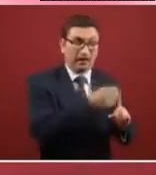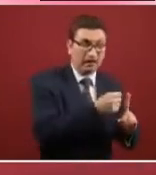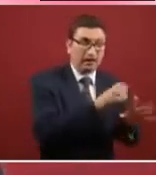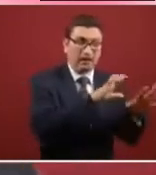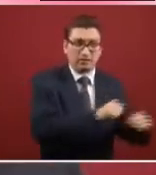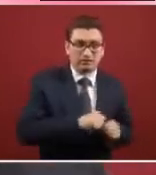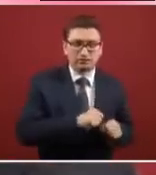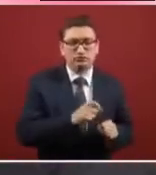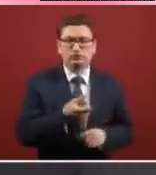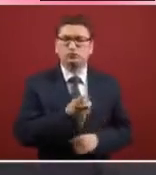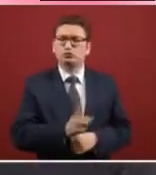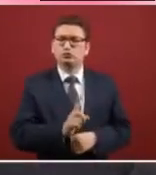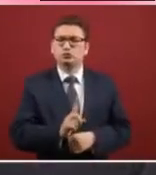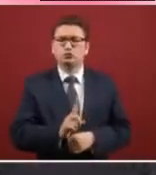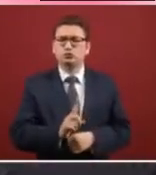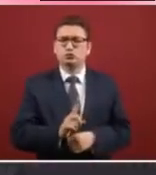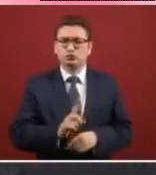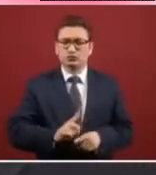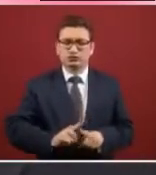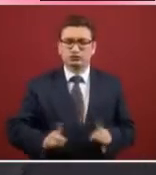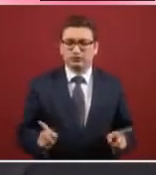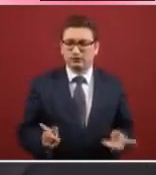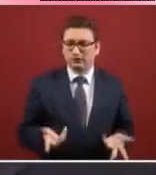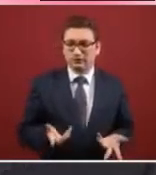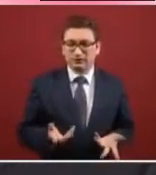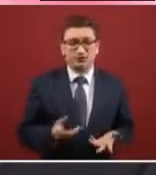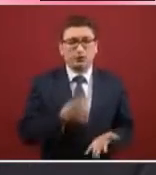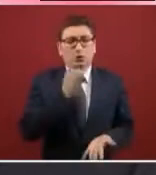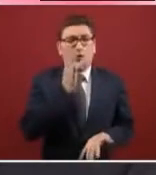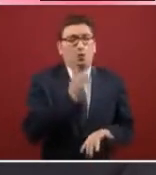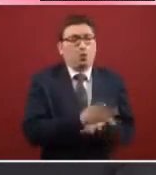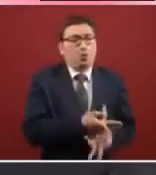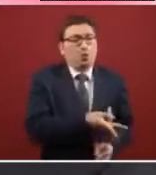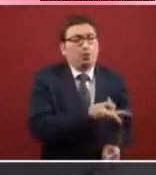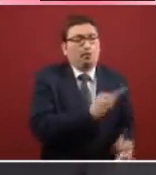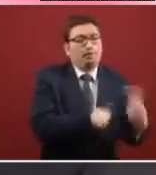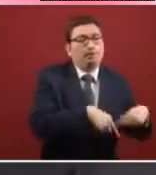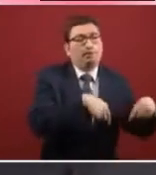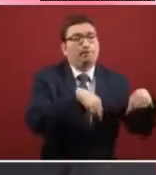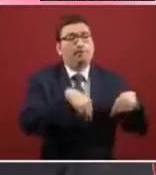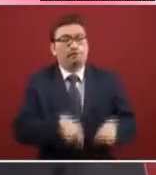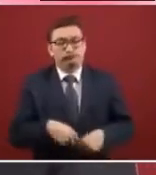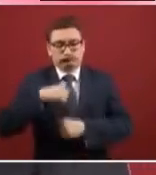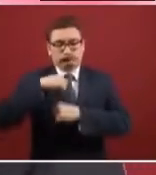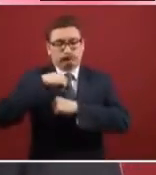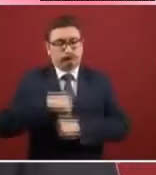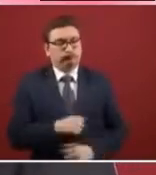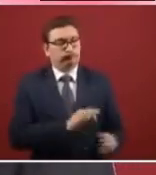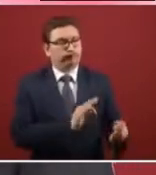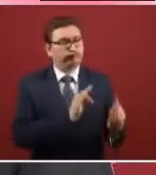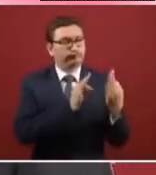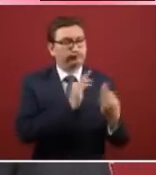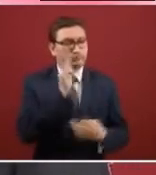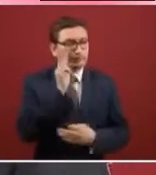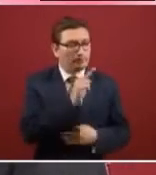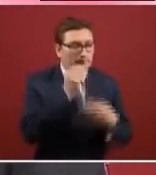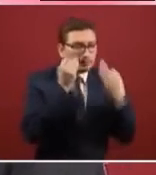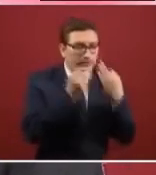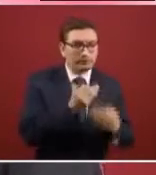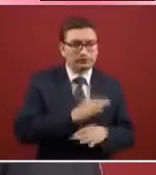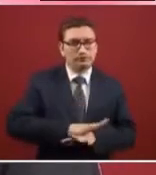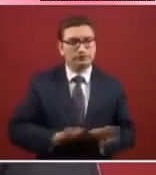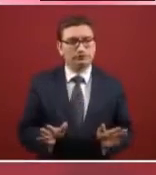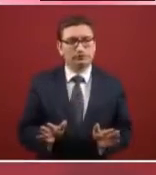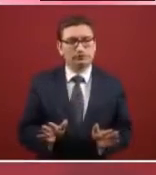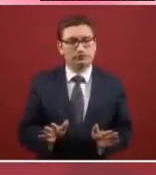to hold them, and not an order to hold. Presentarse a comparecer ante he la autoridad. He just needs to show up so that he can present